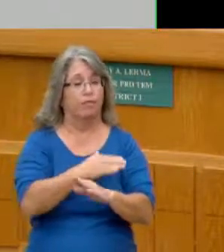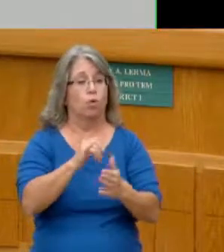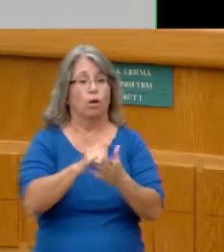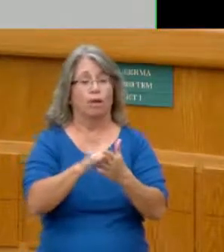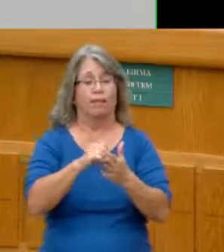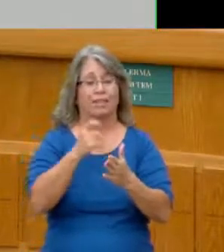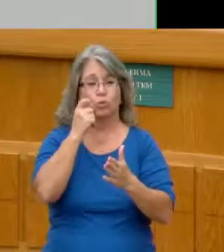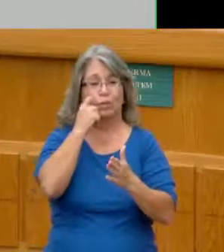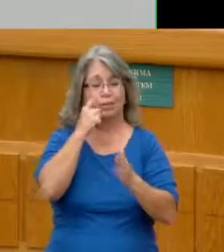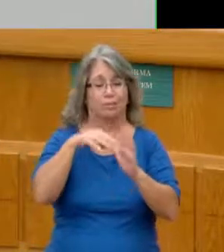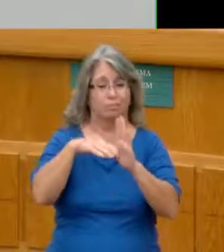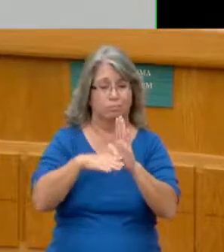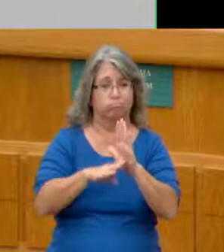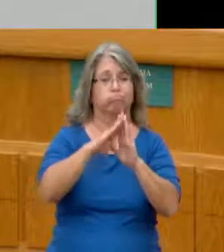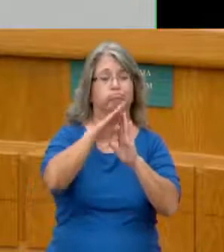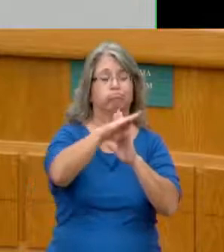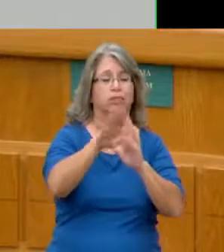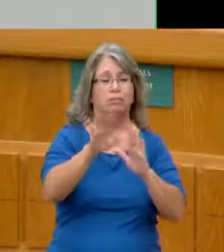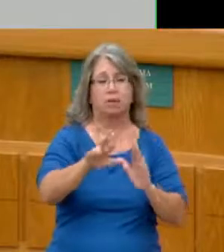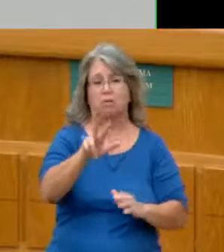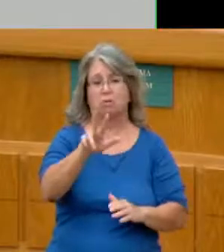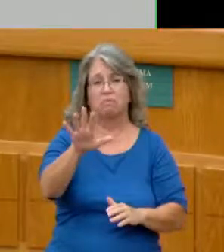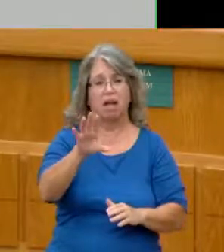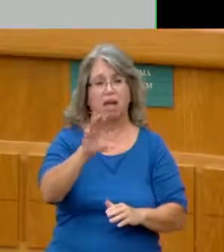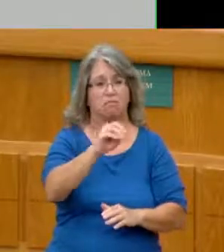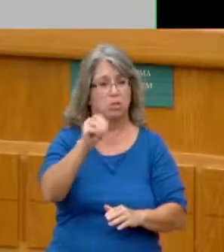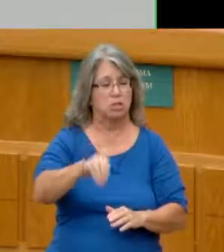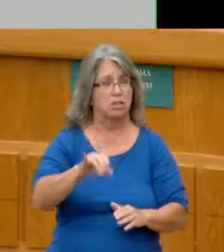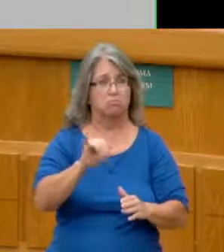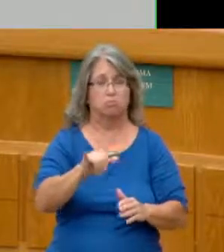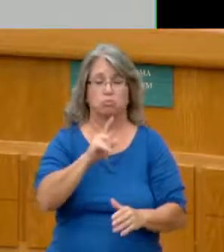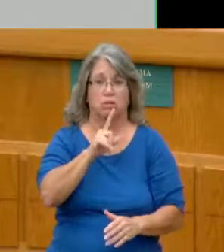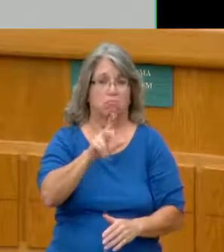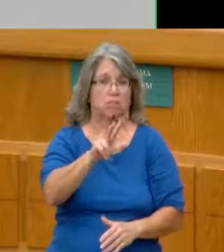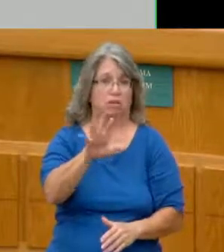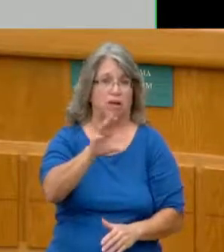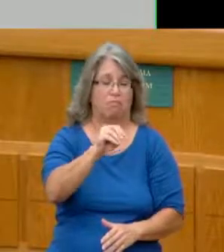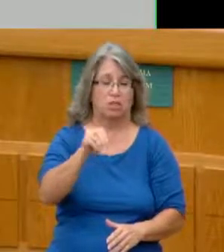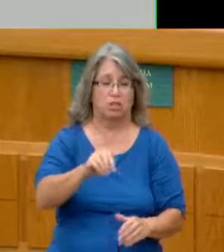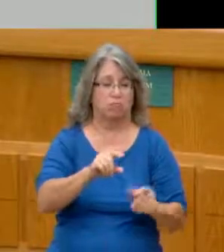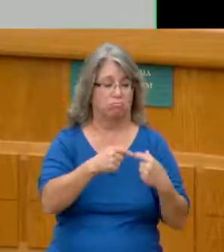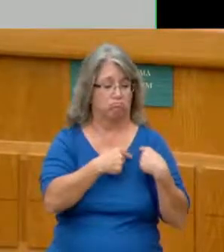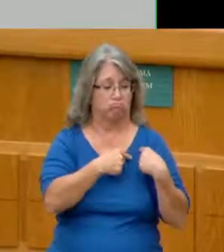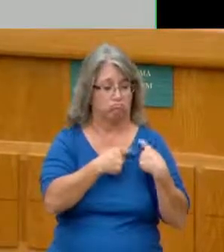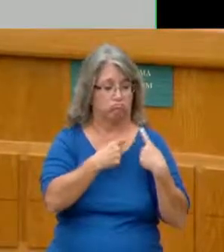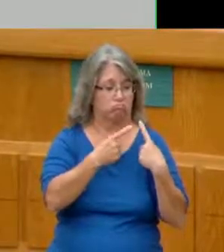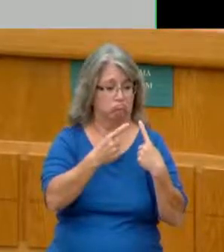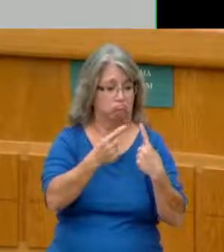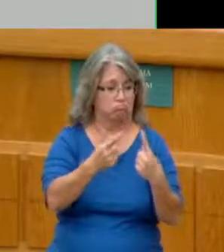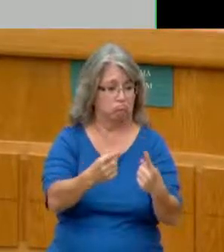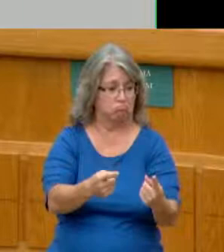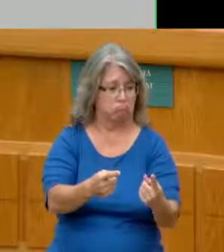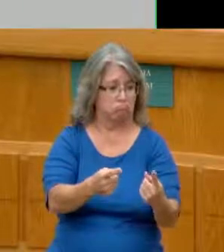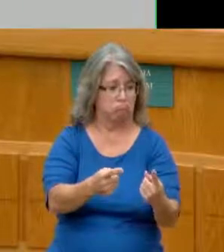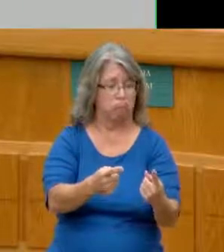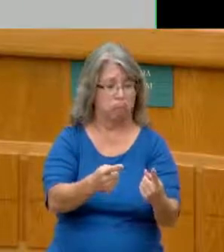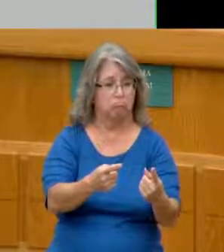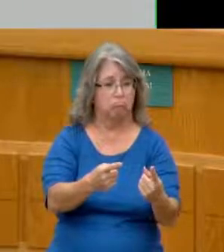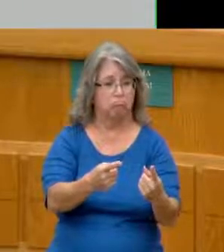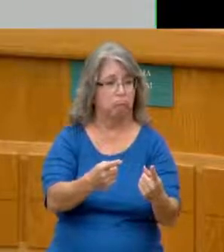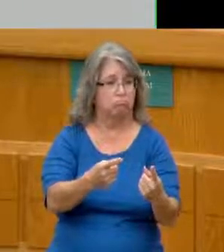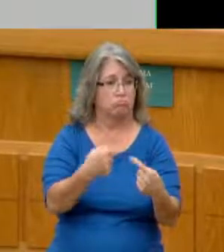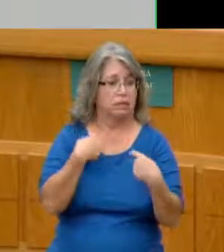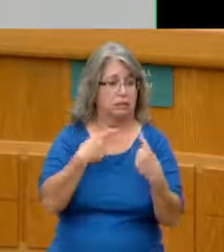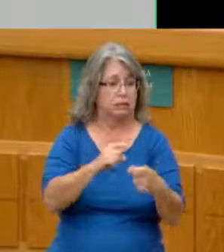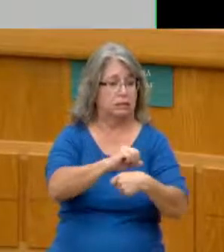about 35%. And it was 35% pretty much throughout nearly the entire pandemic. So I'm not sure what's changed here, but